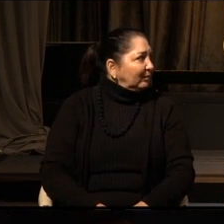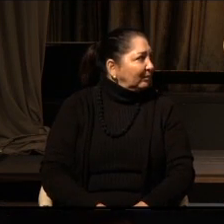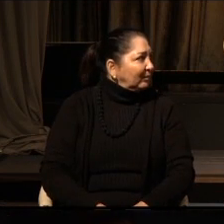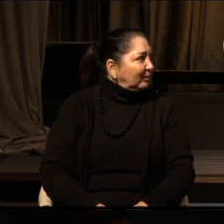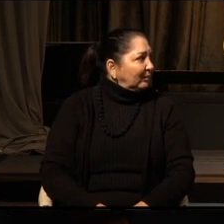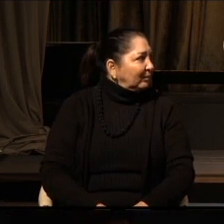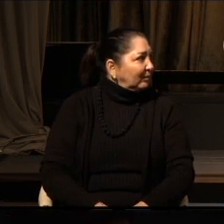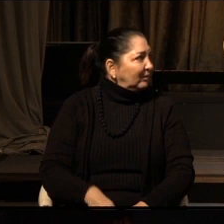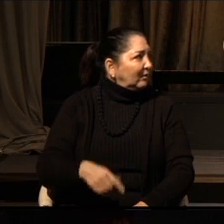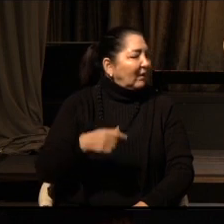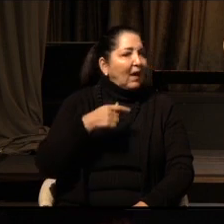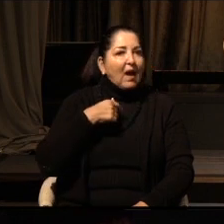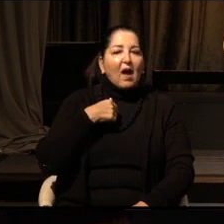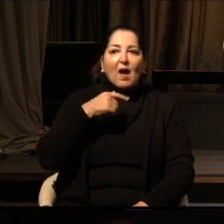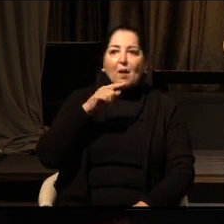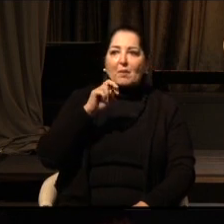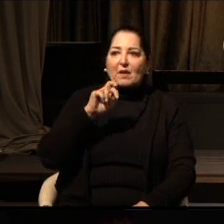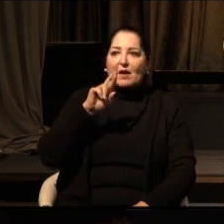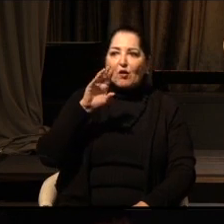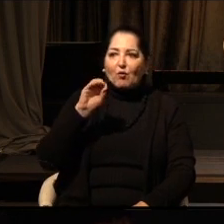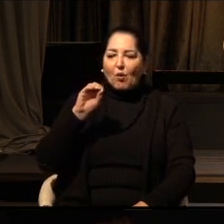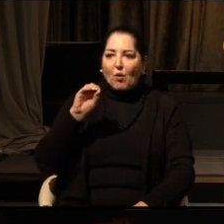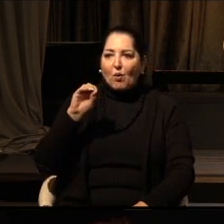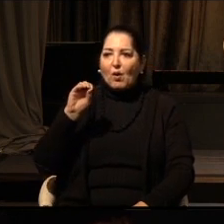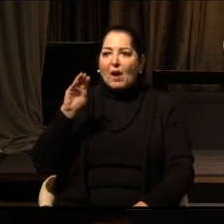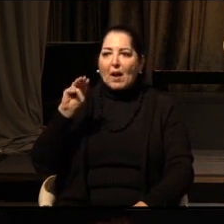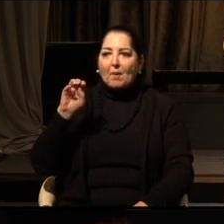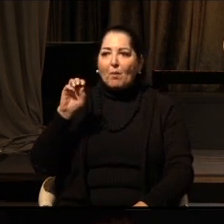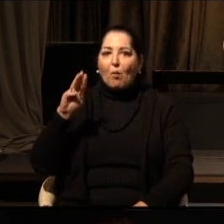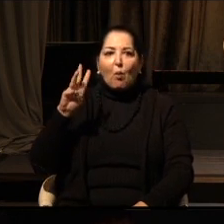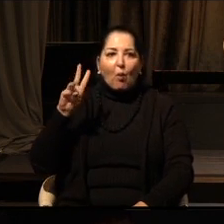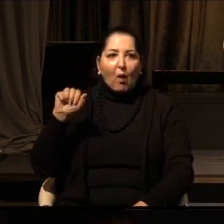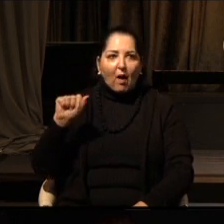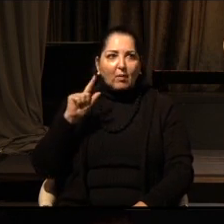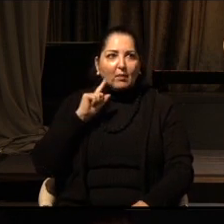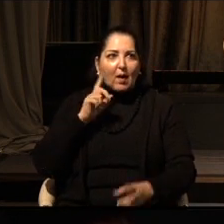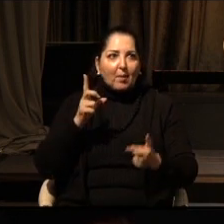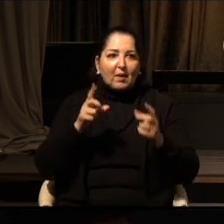I am Miro Magloire, artistic director of New Chamber Ballet.